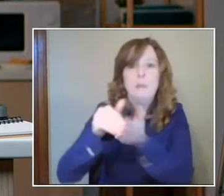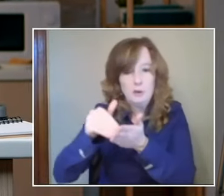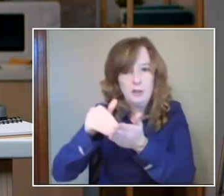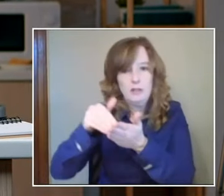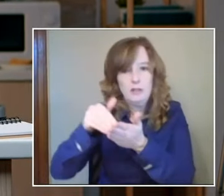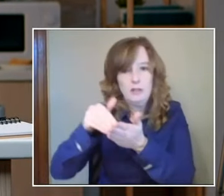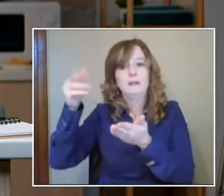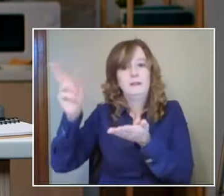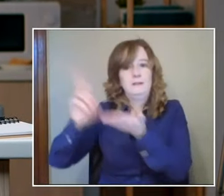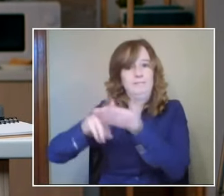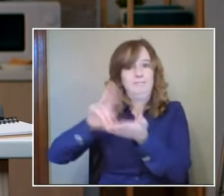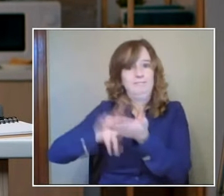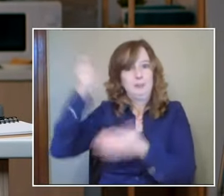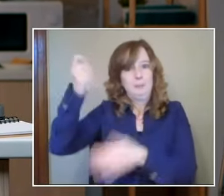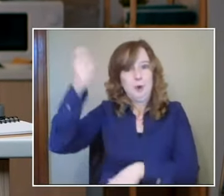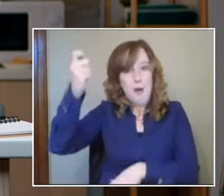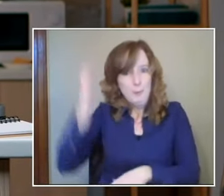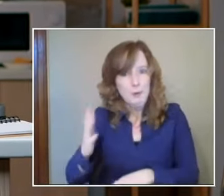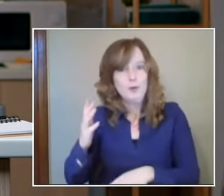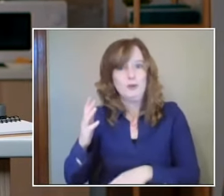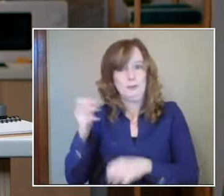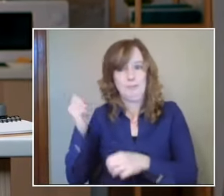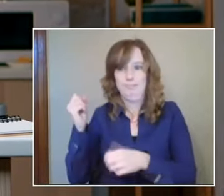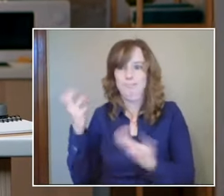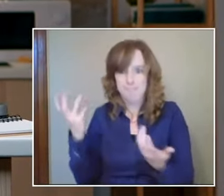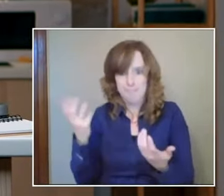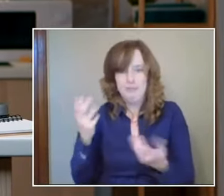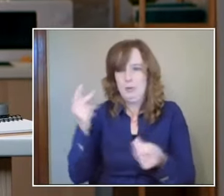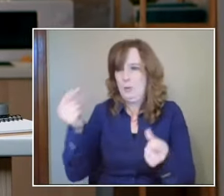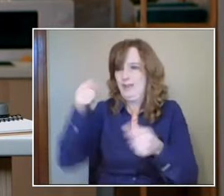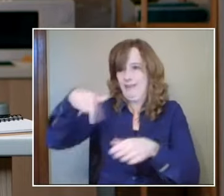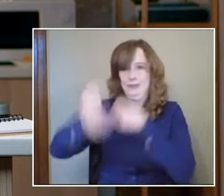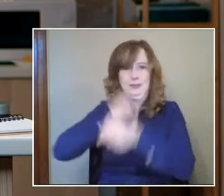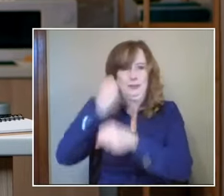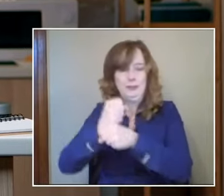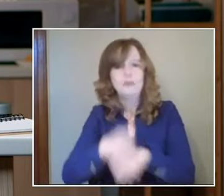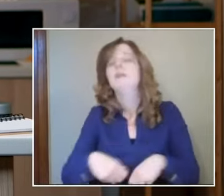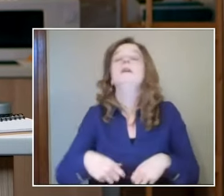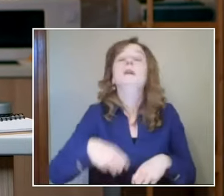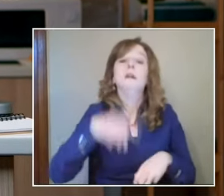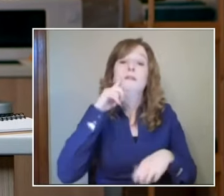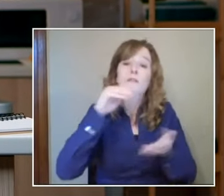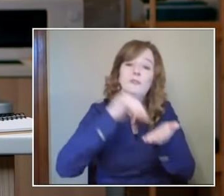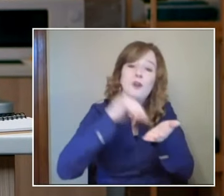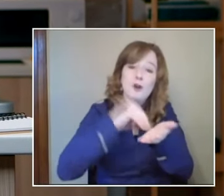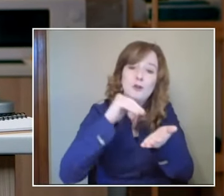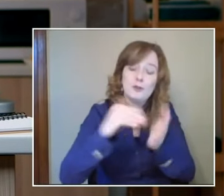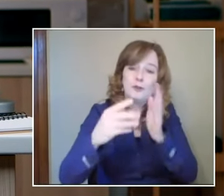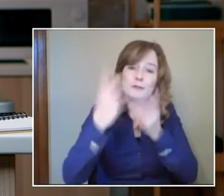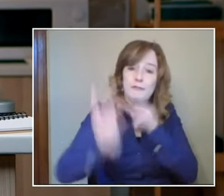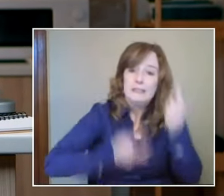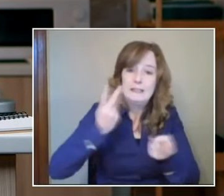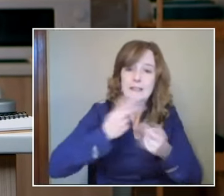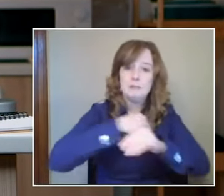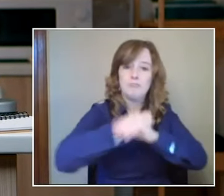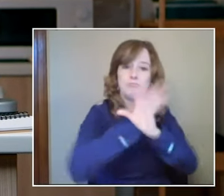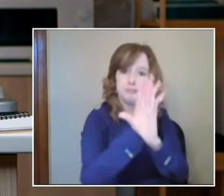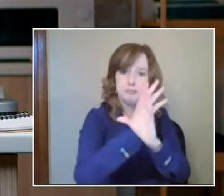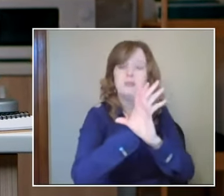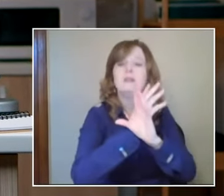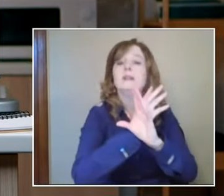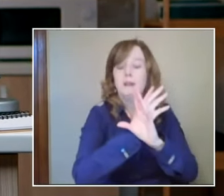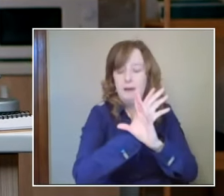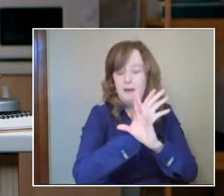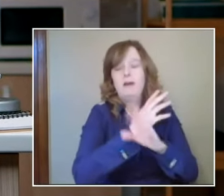of you who needed to see a doctor in the last few months have done it virtually. Recent studies say the use of telemedicine